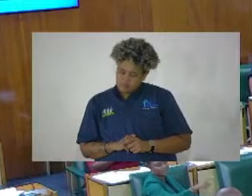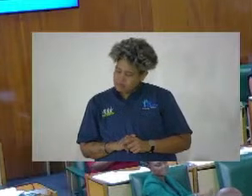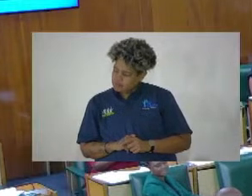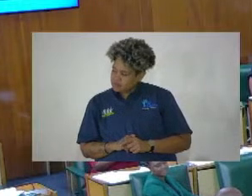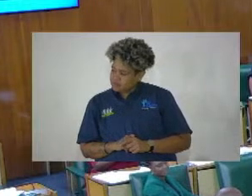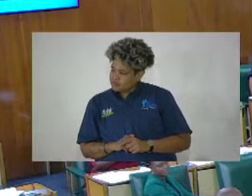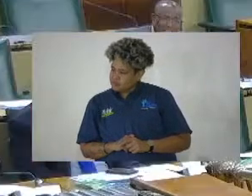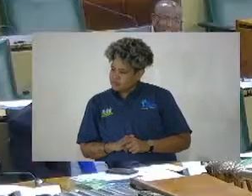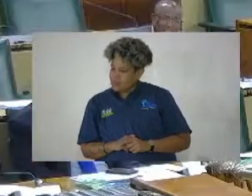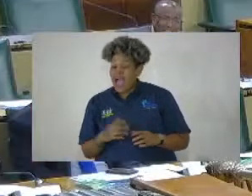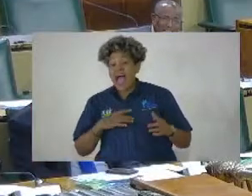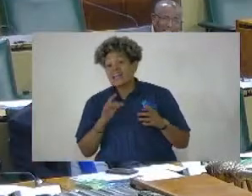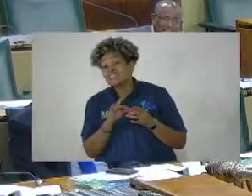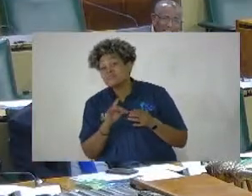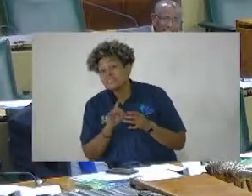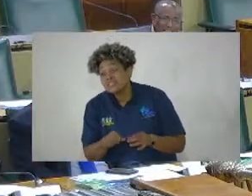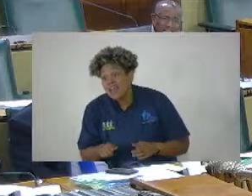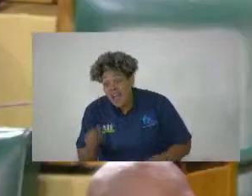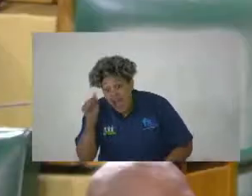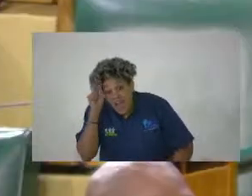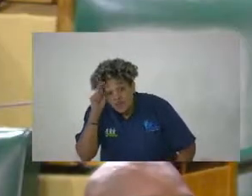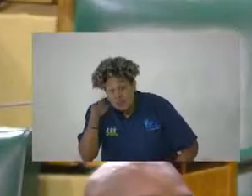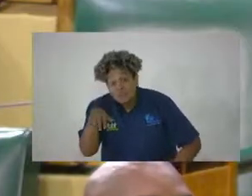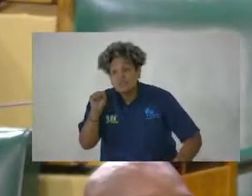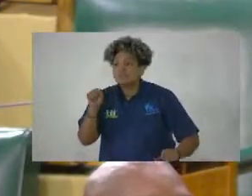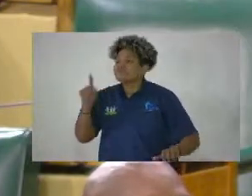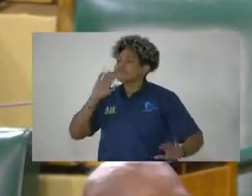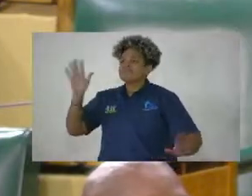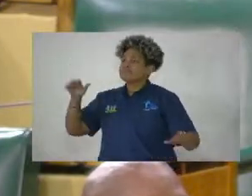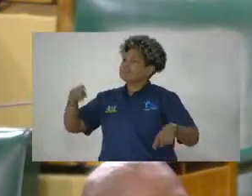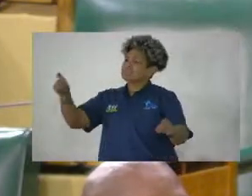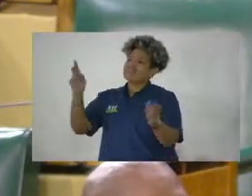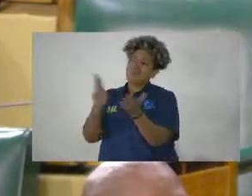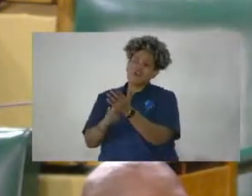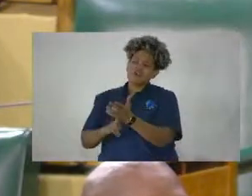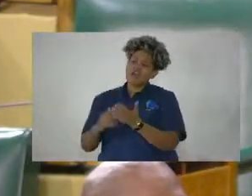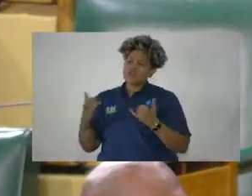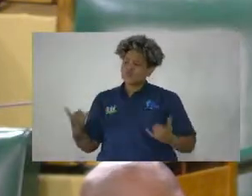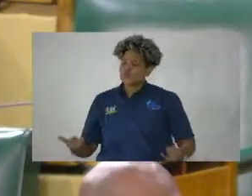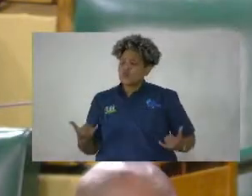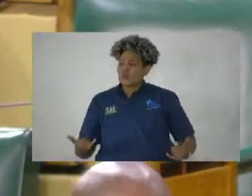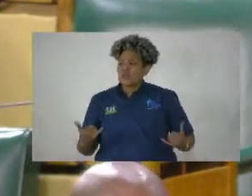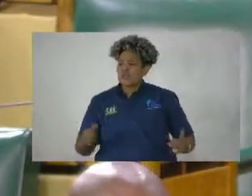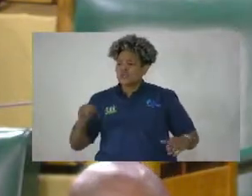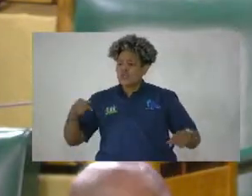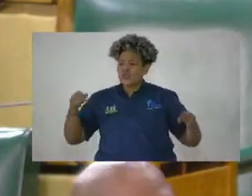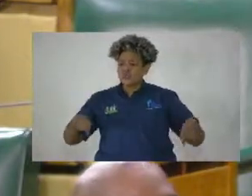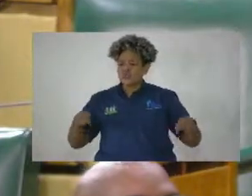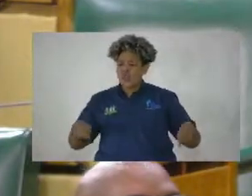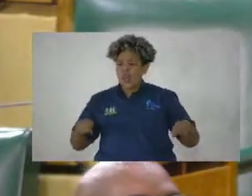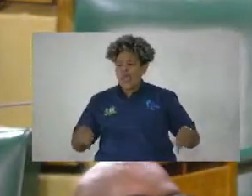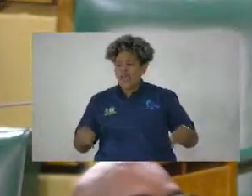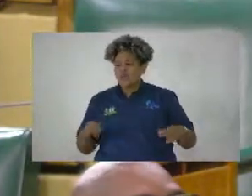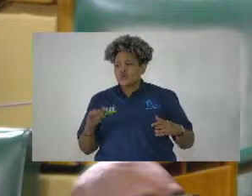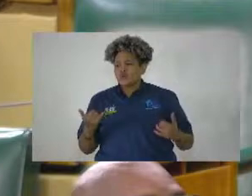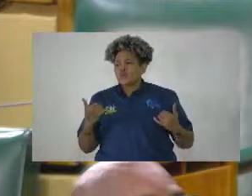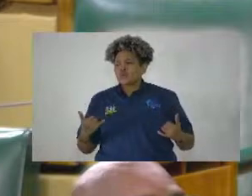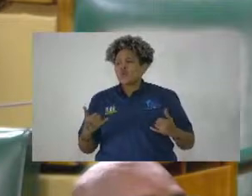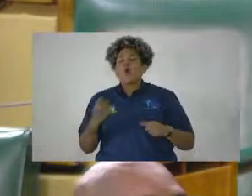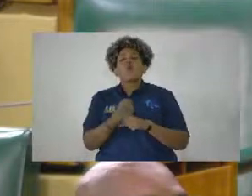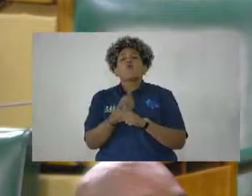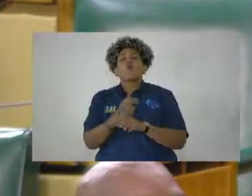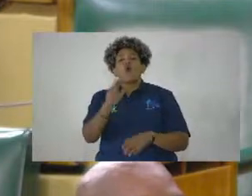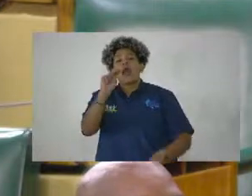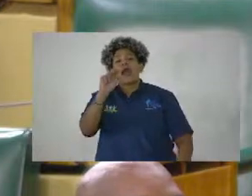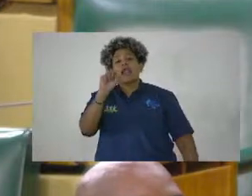and I speak about it, Mr. Speaker, because just today, Mr. Speaker, today, workers of